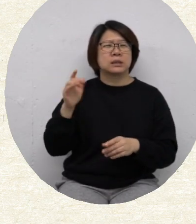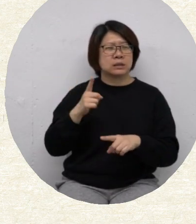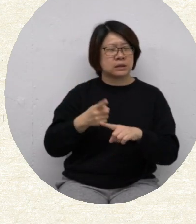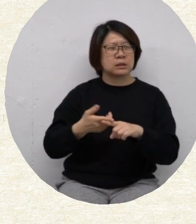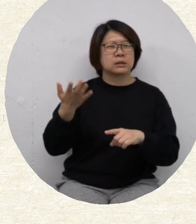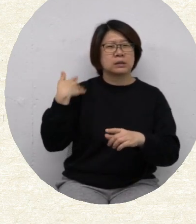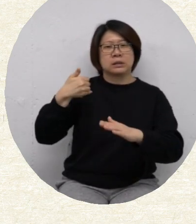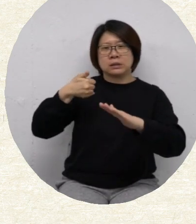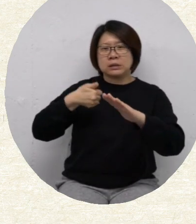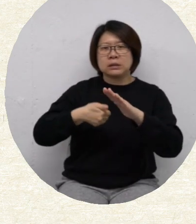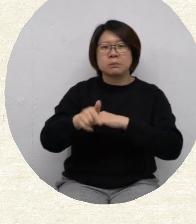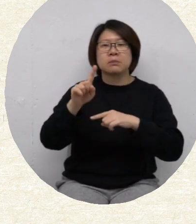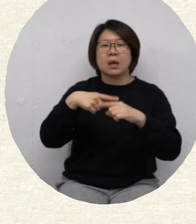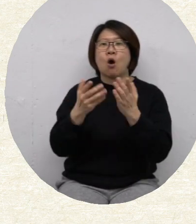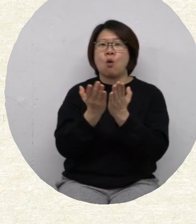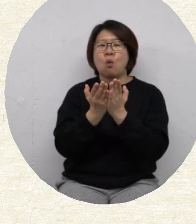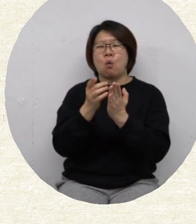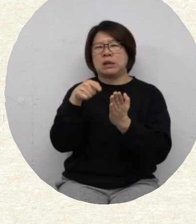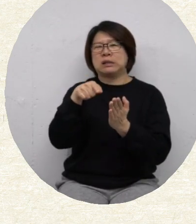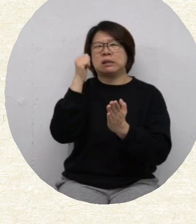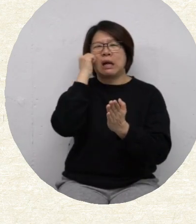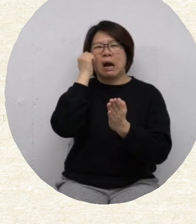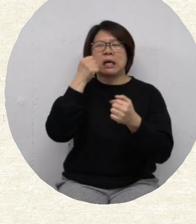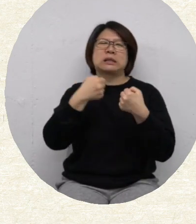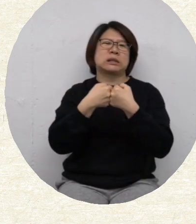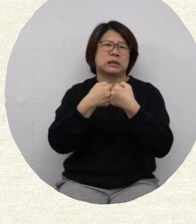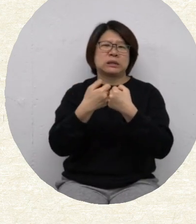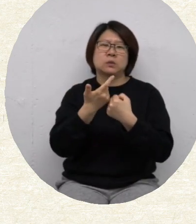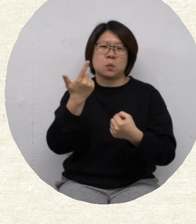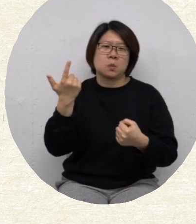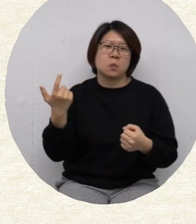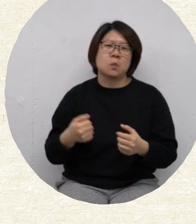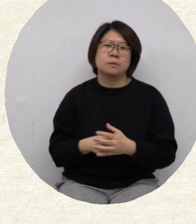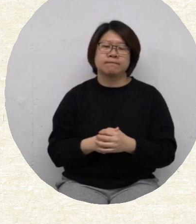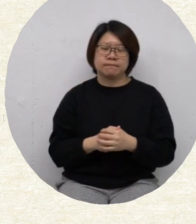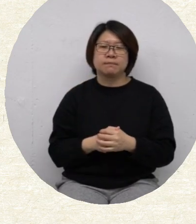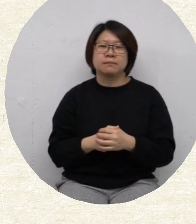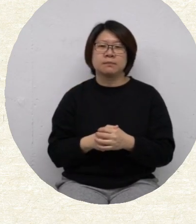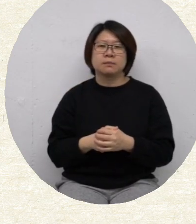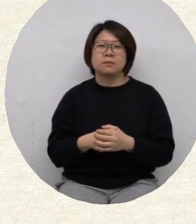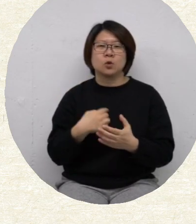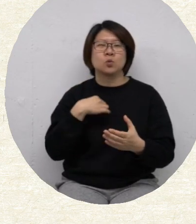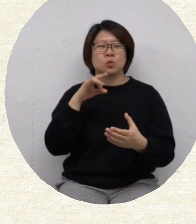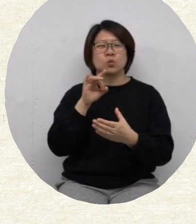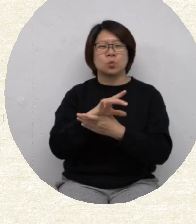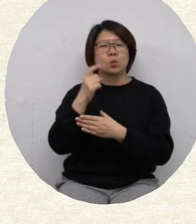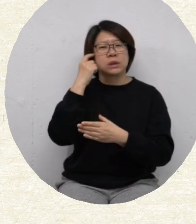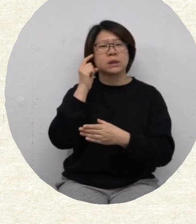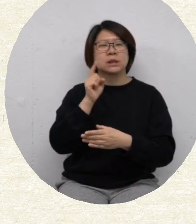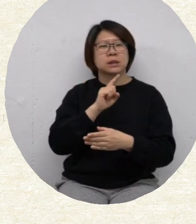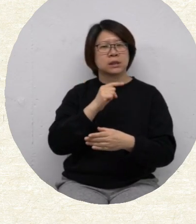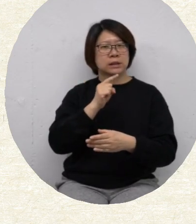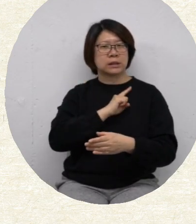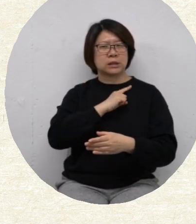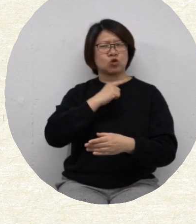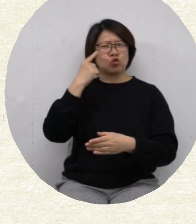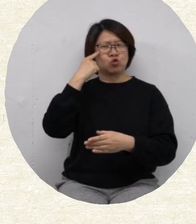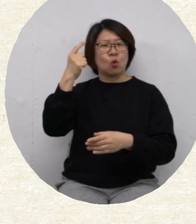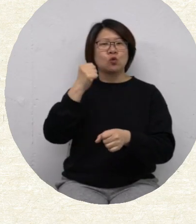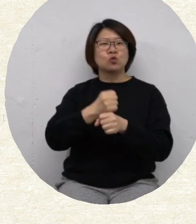so what gets you interested in printmaking in the beginning? It is probably way back to when you were in Korea,